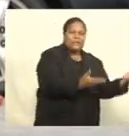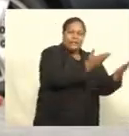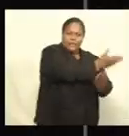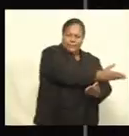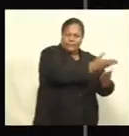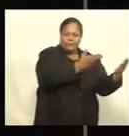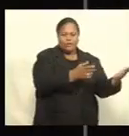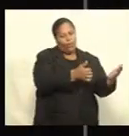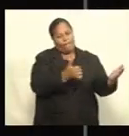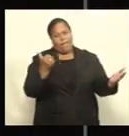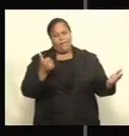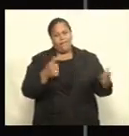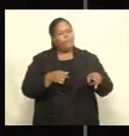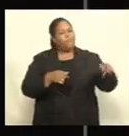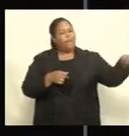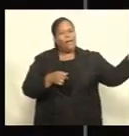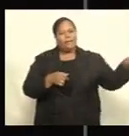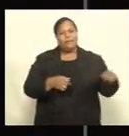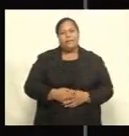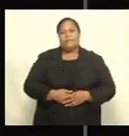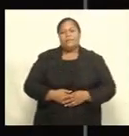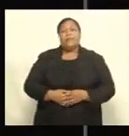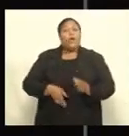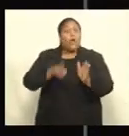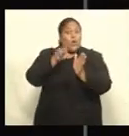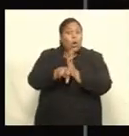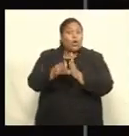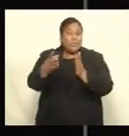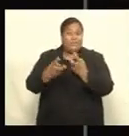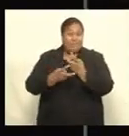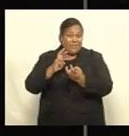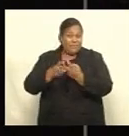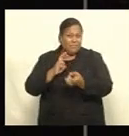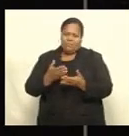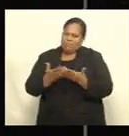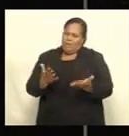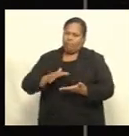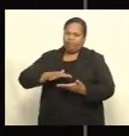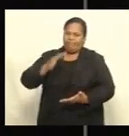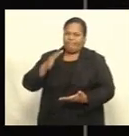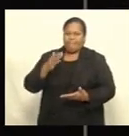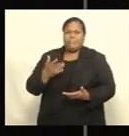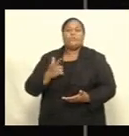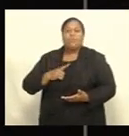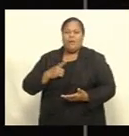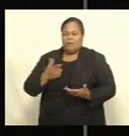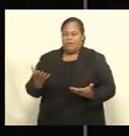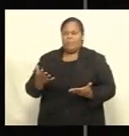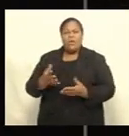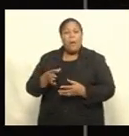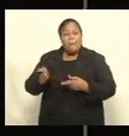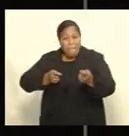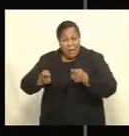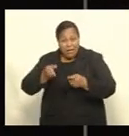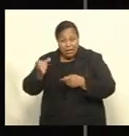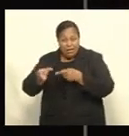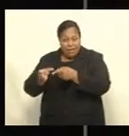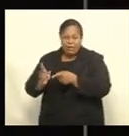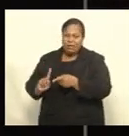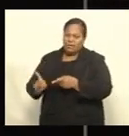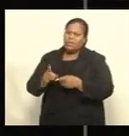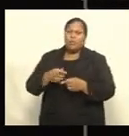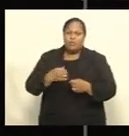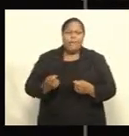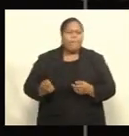FBC News. Prices of fresh produce have increased as vendors now have to bear additional costs to receive goods from